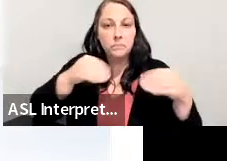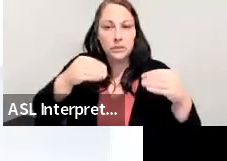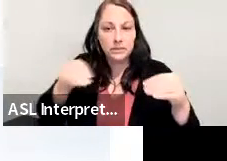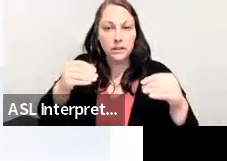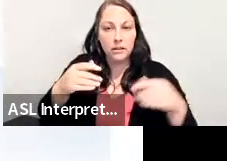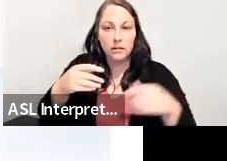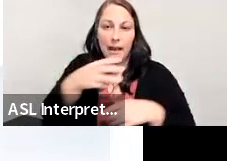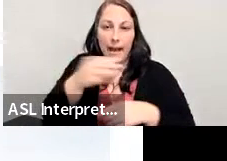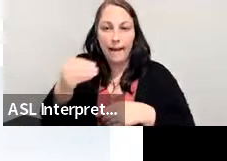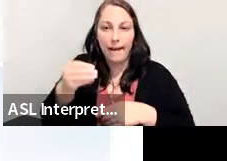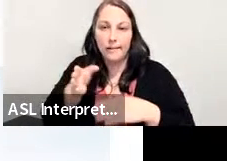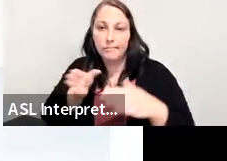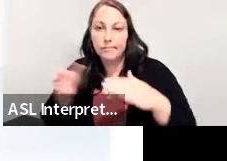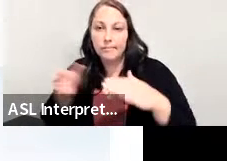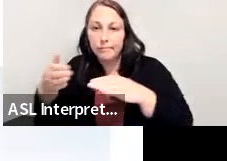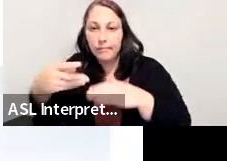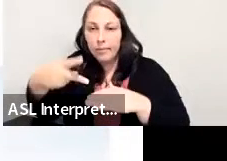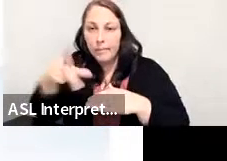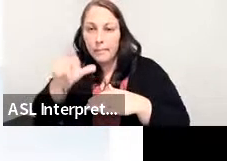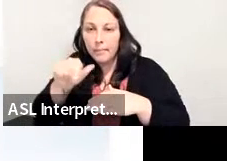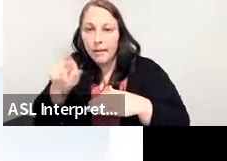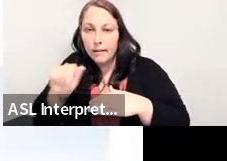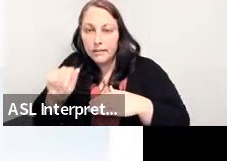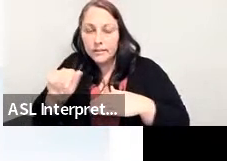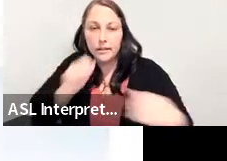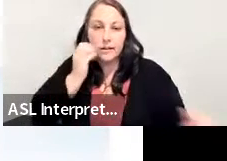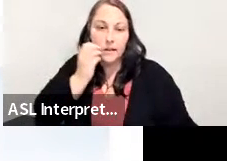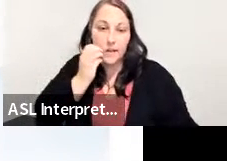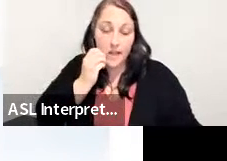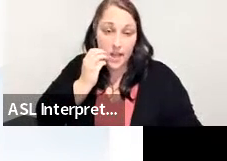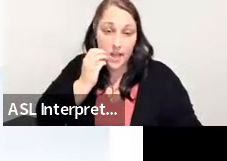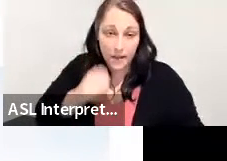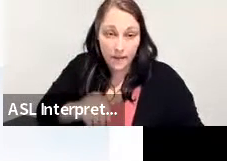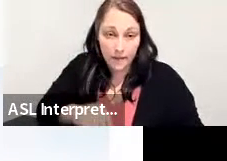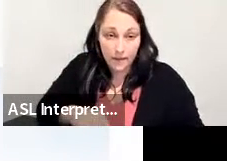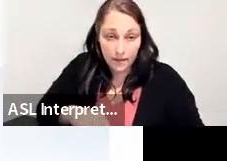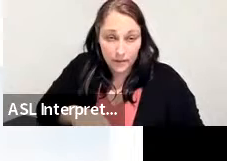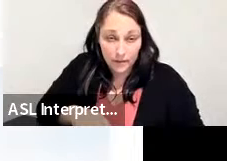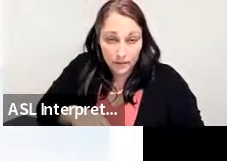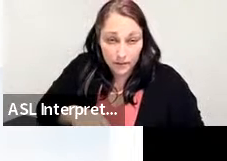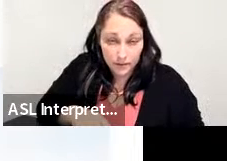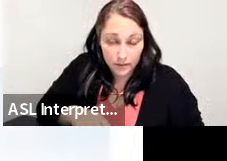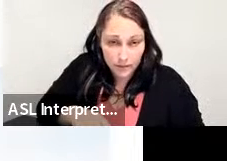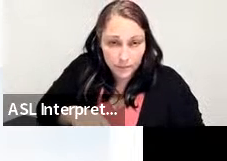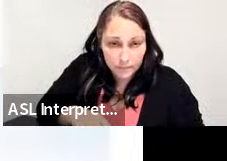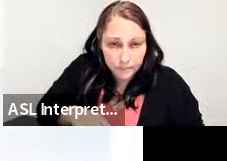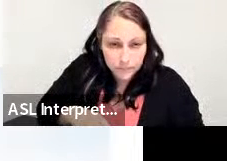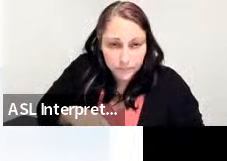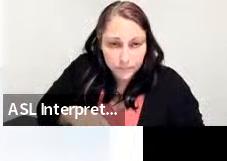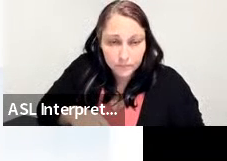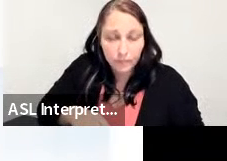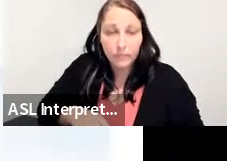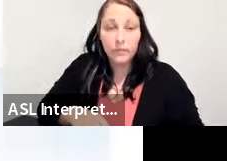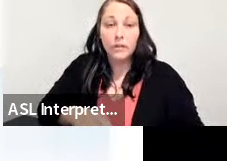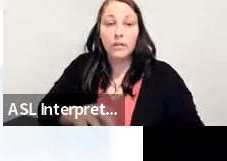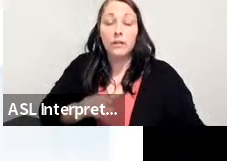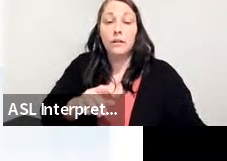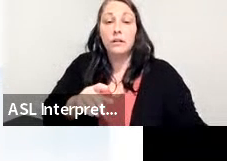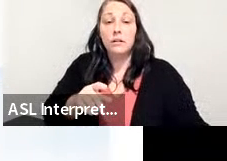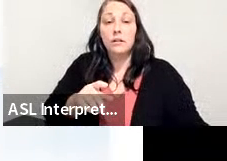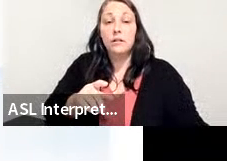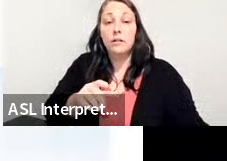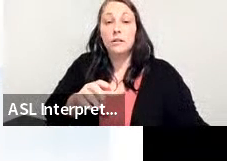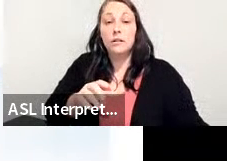And then here we're sort of hovering over the Brentwood Hamilton Park, looking back at our site on along